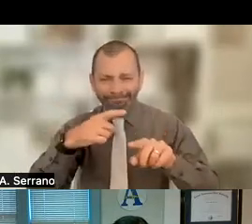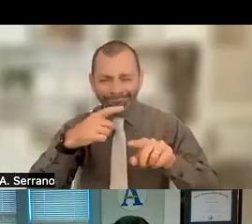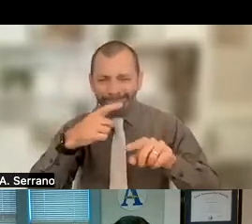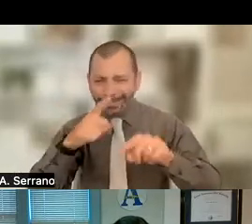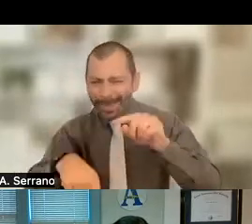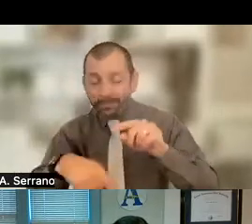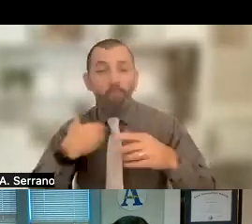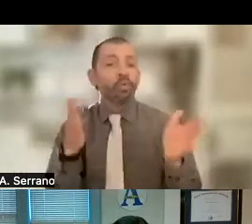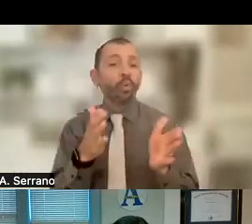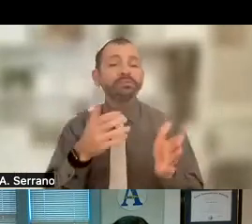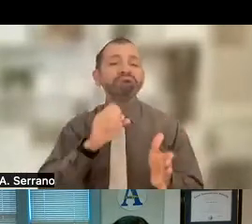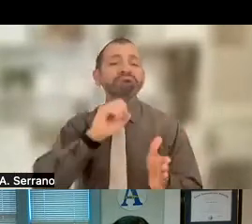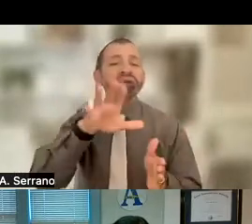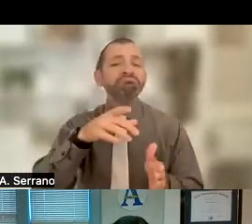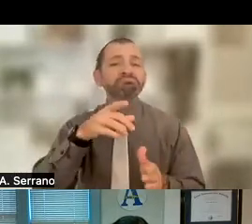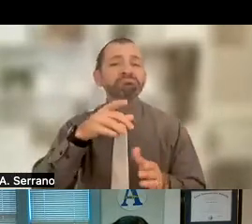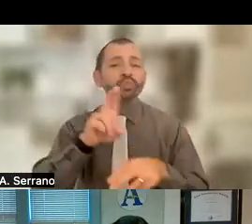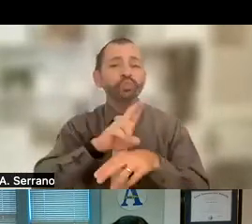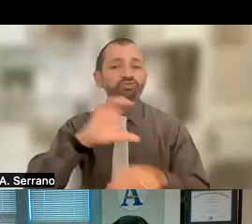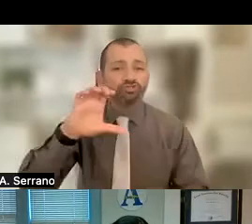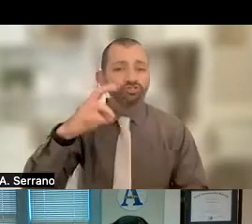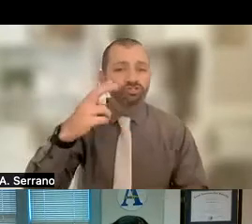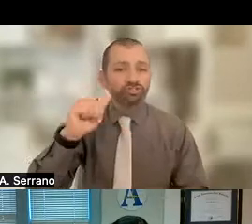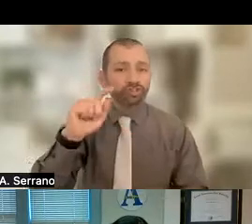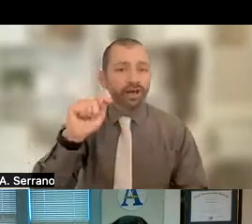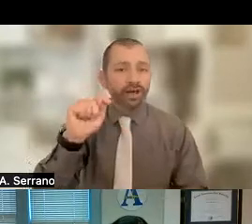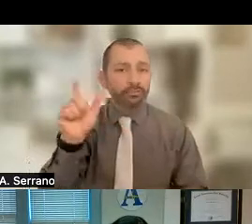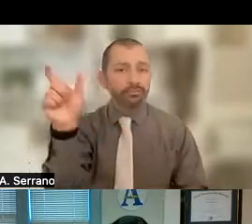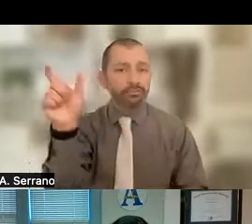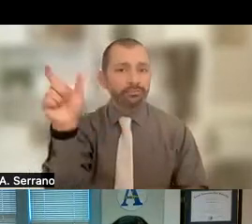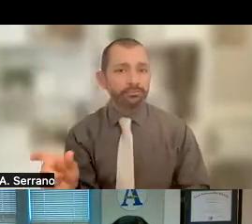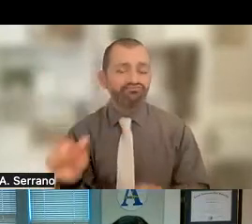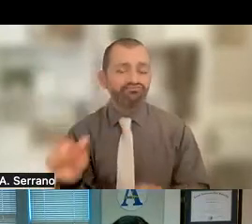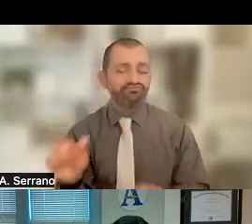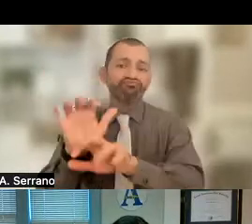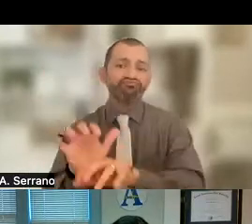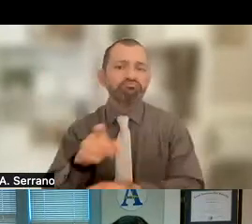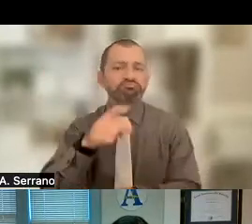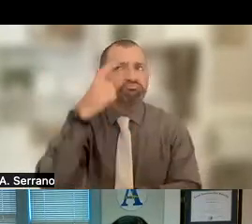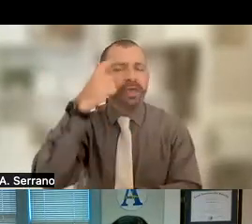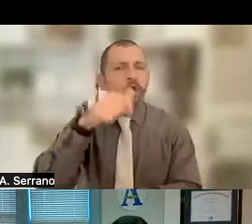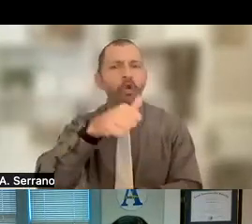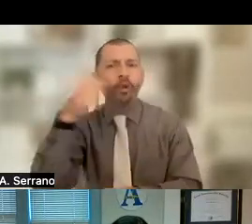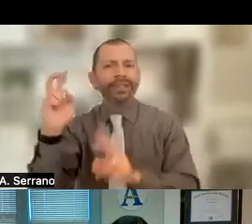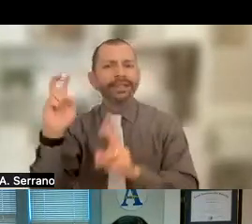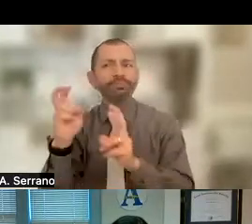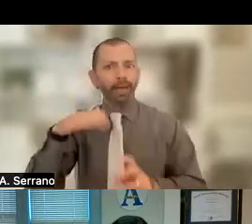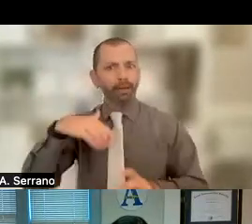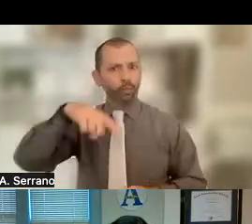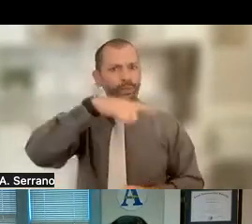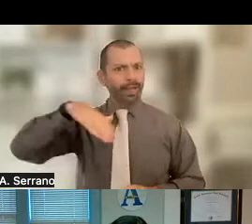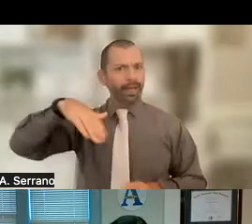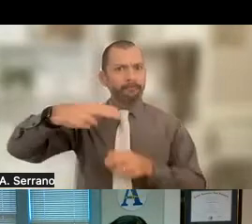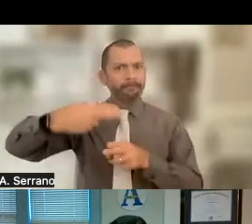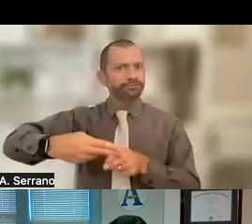to capture that, we do have a poll, and we encourage you to either do the poll if you can, or respond in the chat if that's more available to